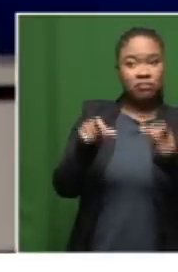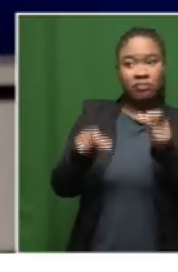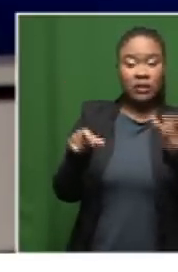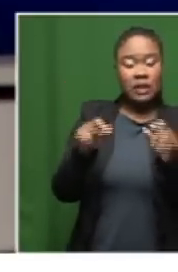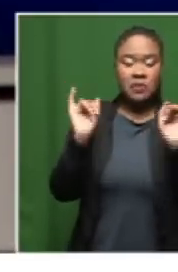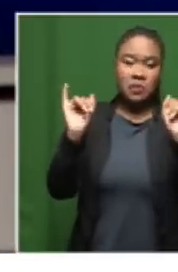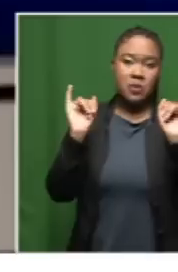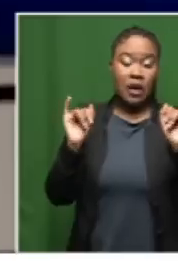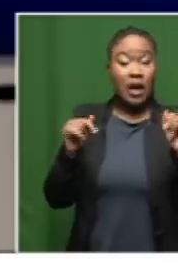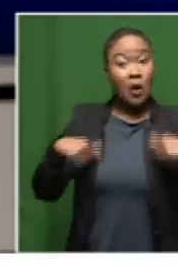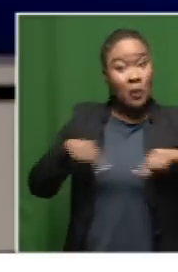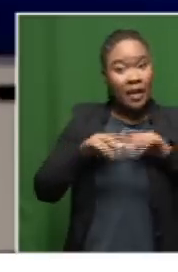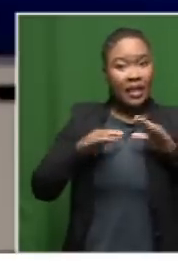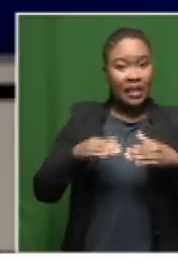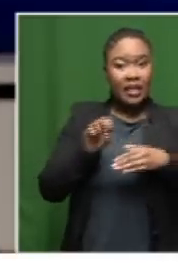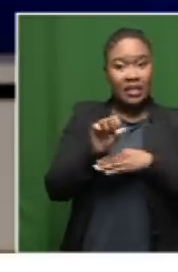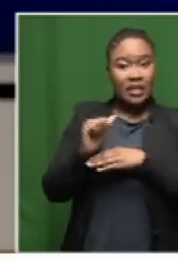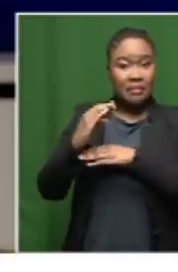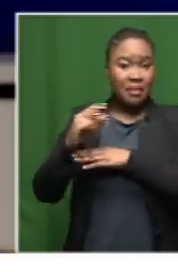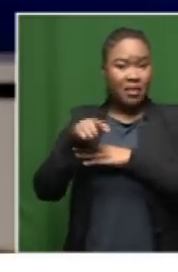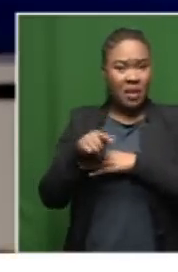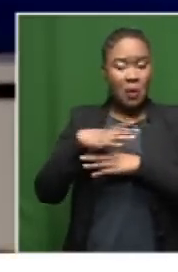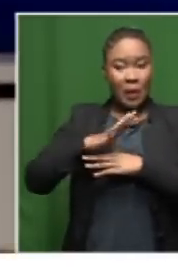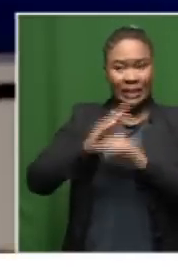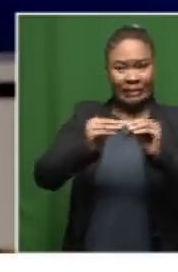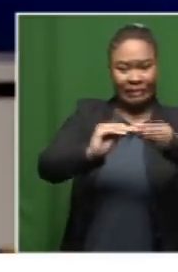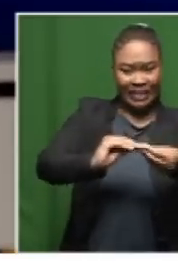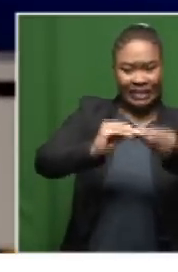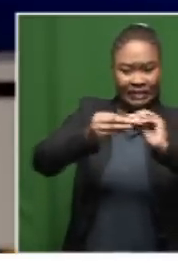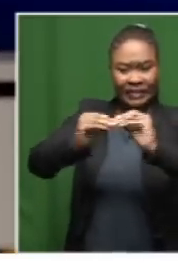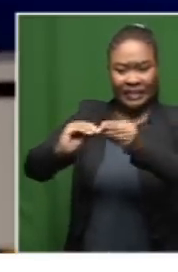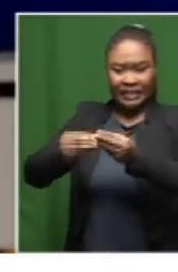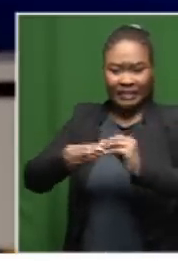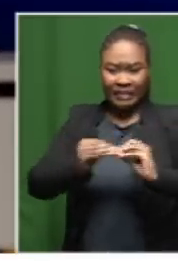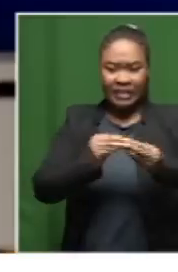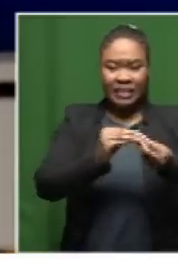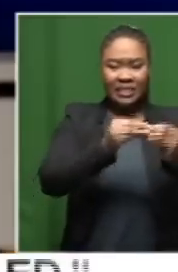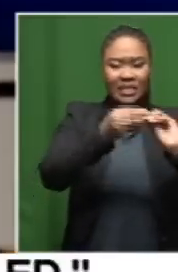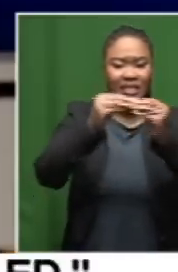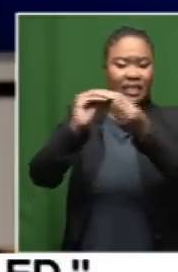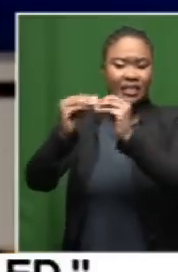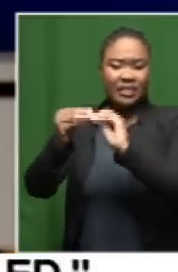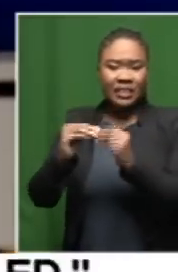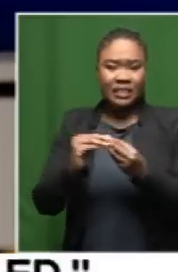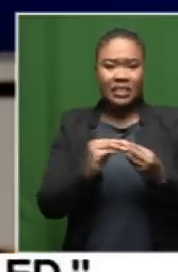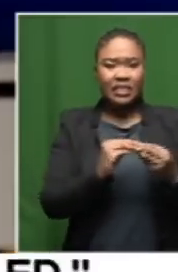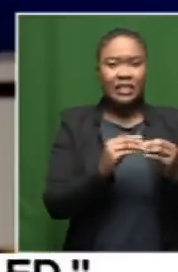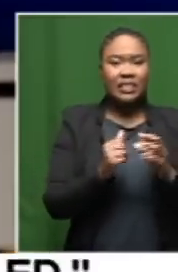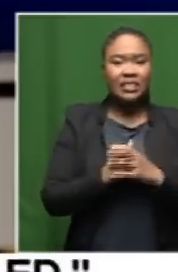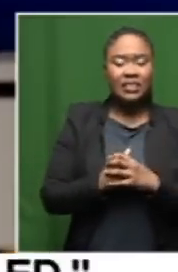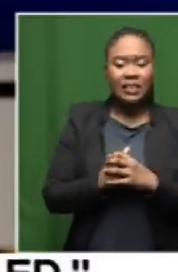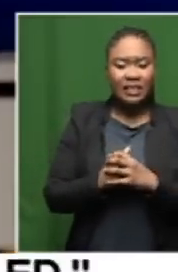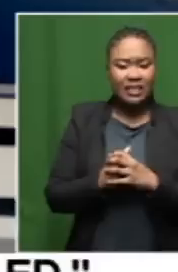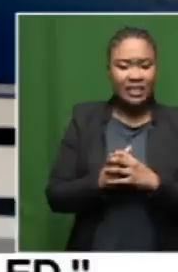is much more concerned about to rebuild them so that they can service society properly. So that's a massive, massive task